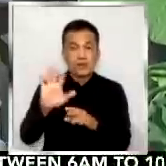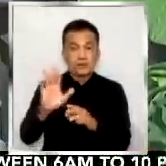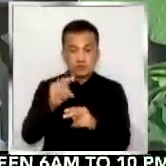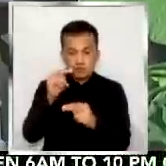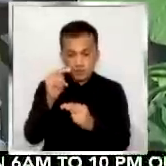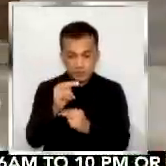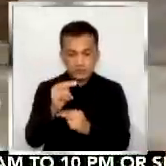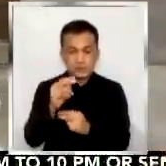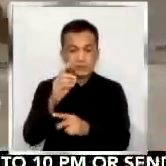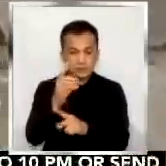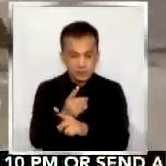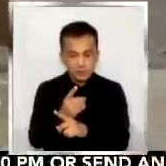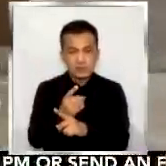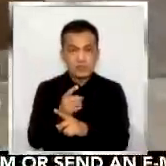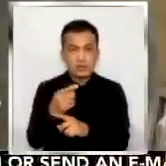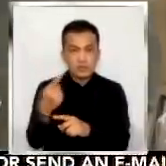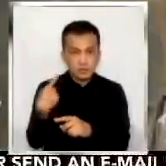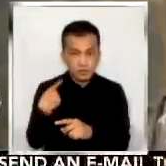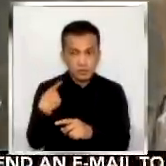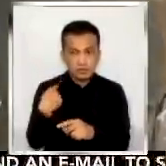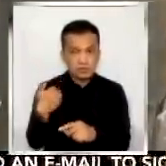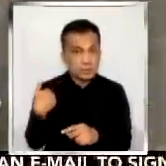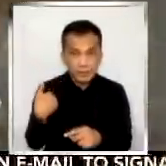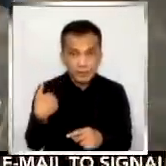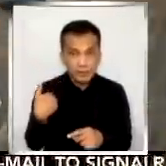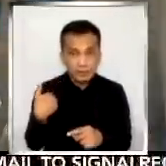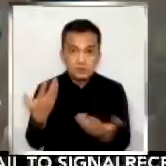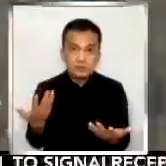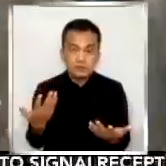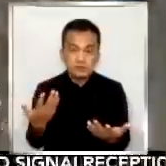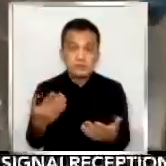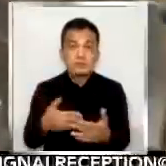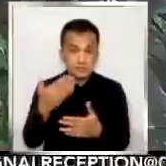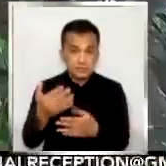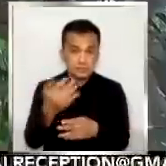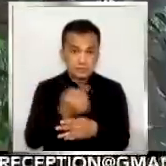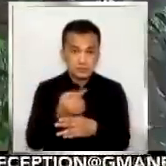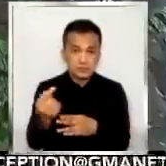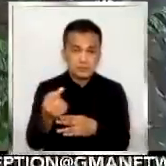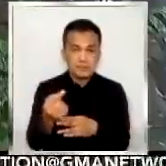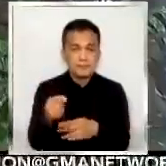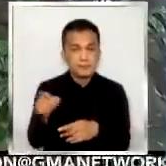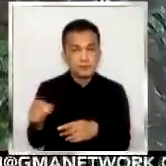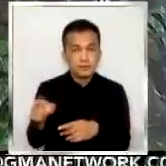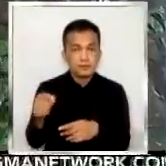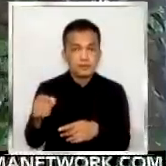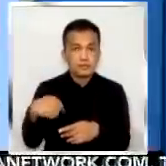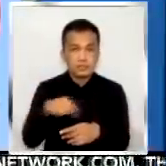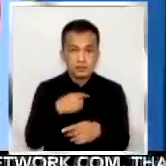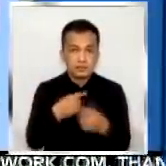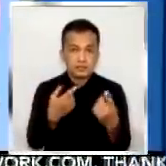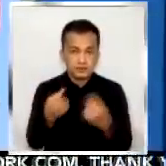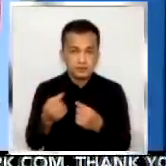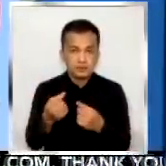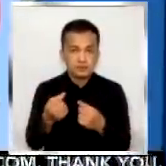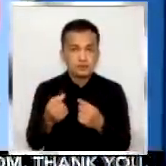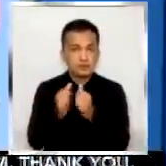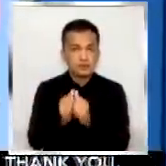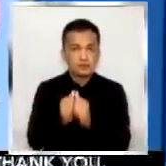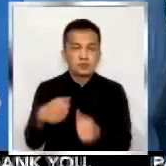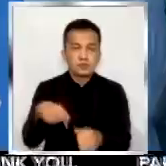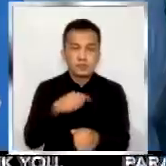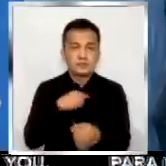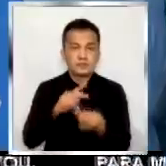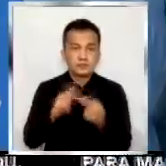meron na o wala. Kaya pag the next weeks, ito po yung ating gagawin together with our partners, NIH at saka